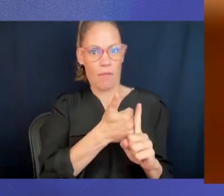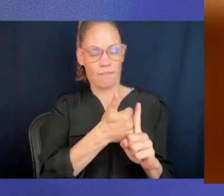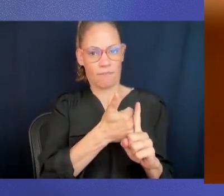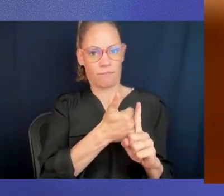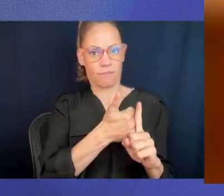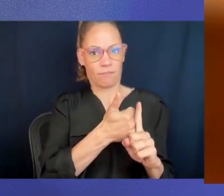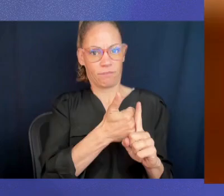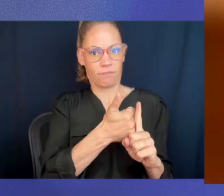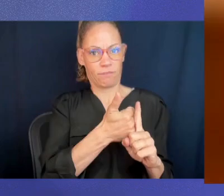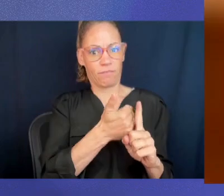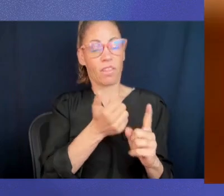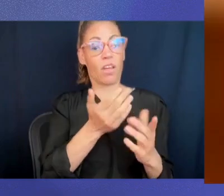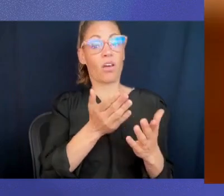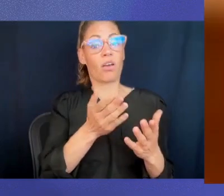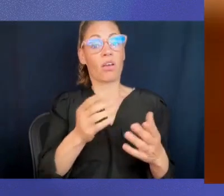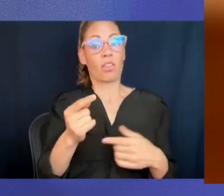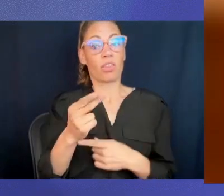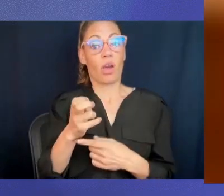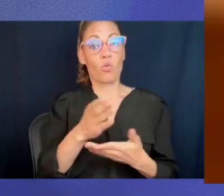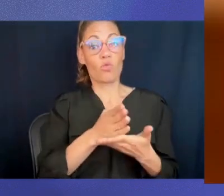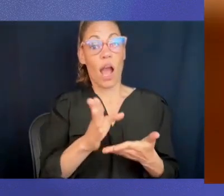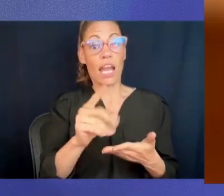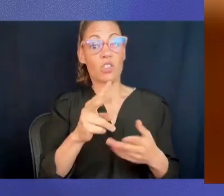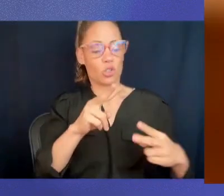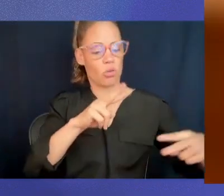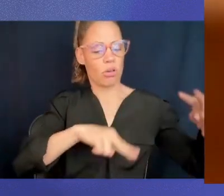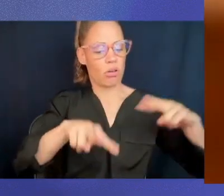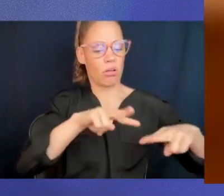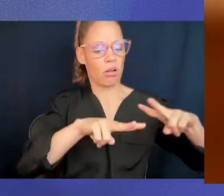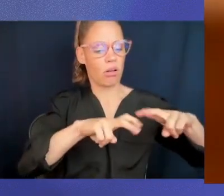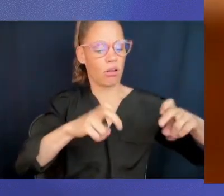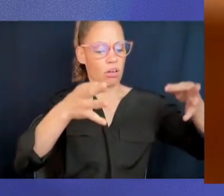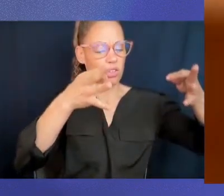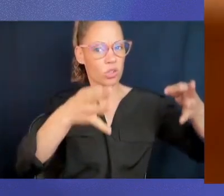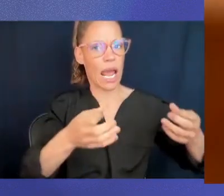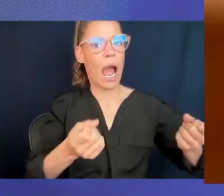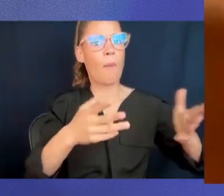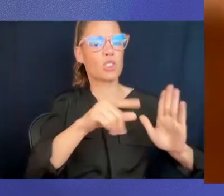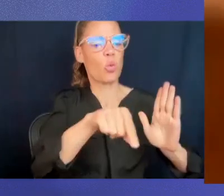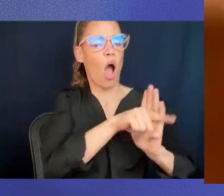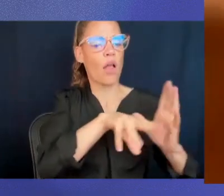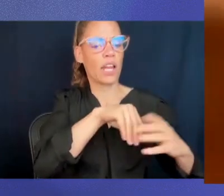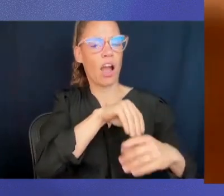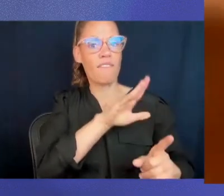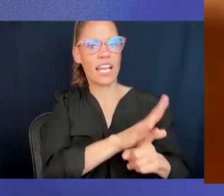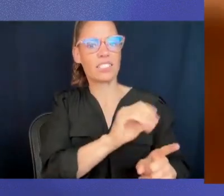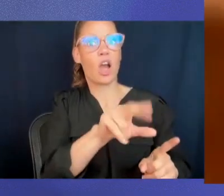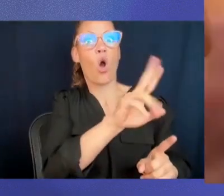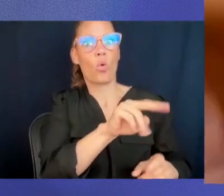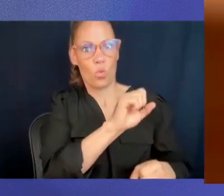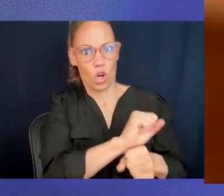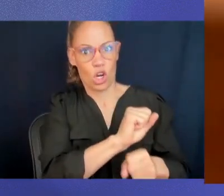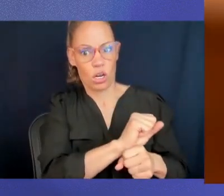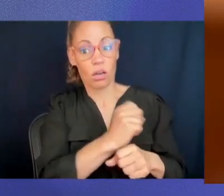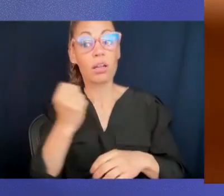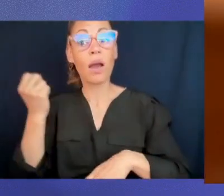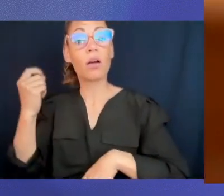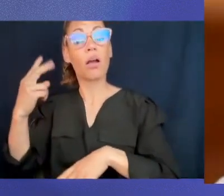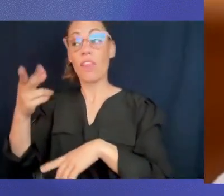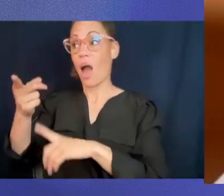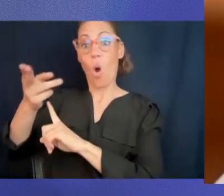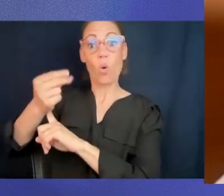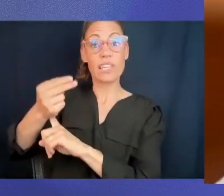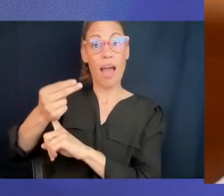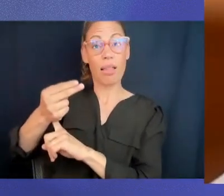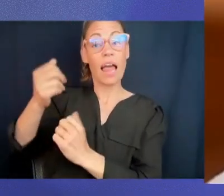quality of its own work. In that made-up story about the hotel, all the components of that